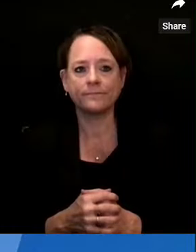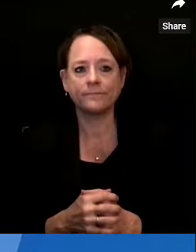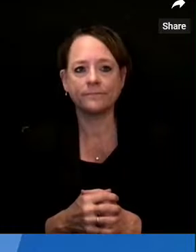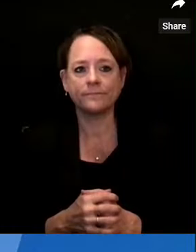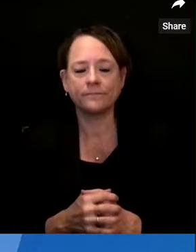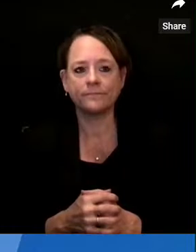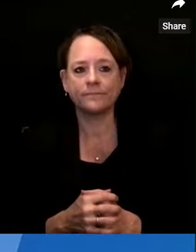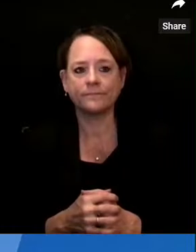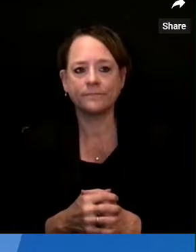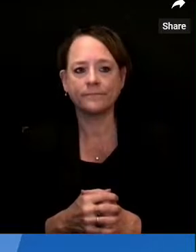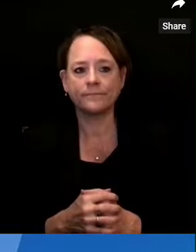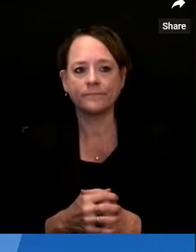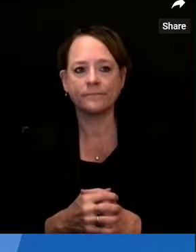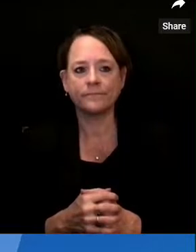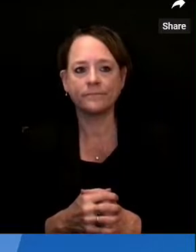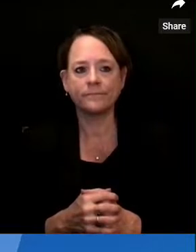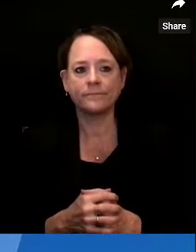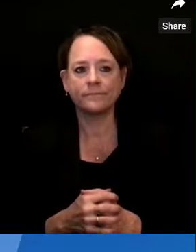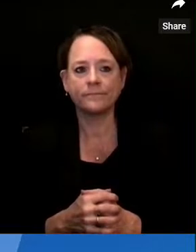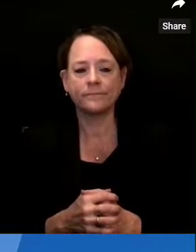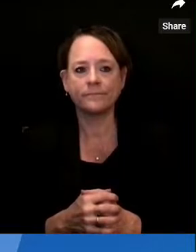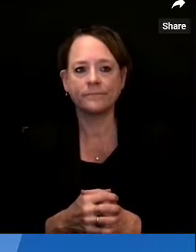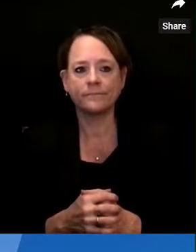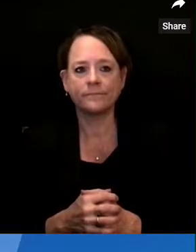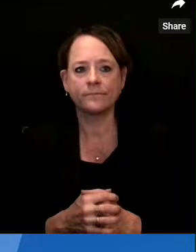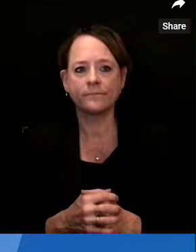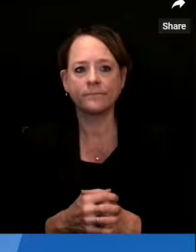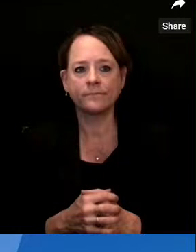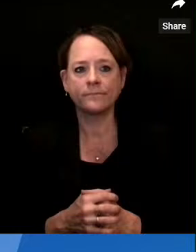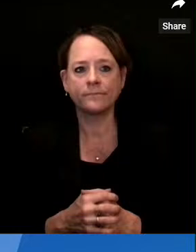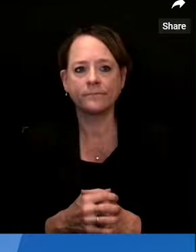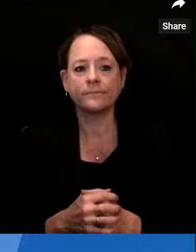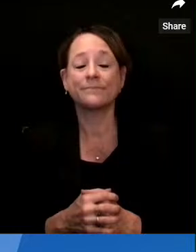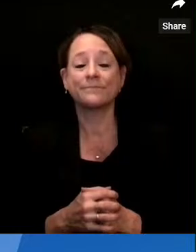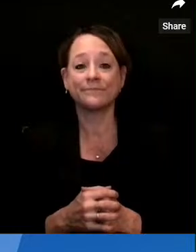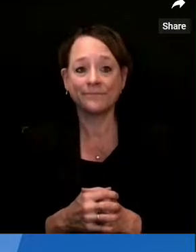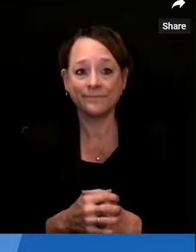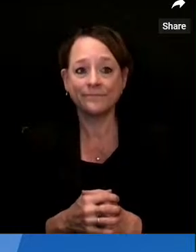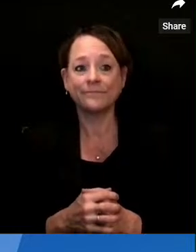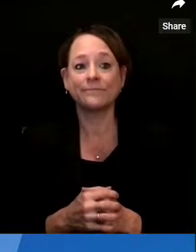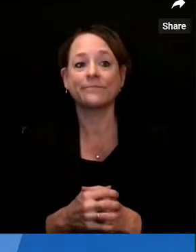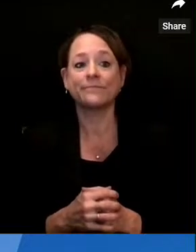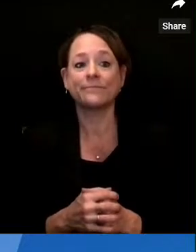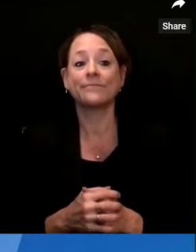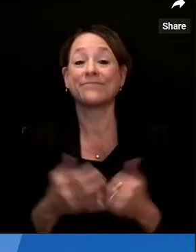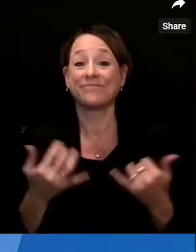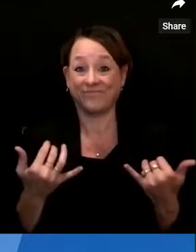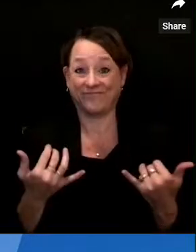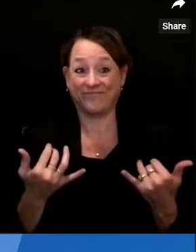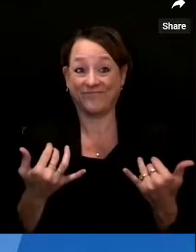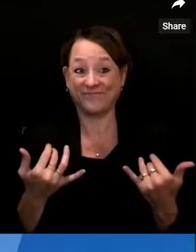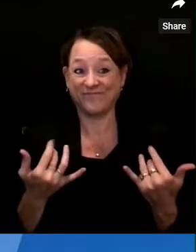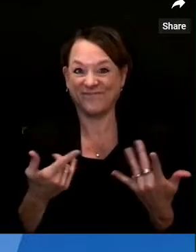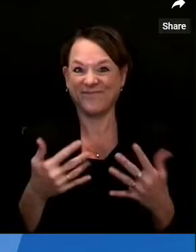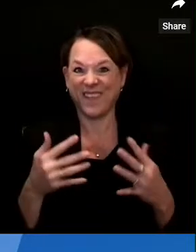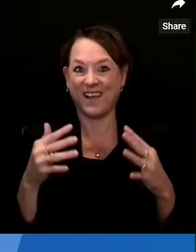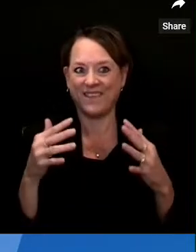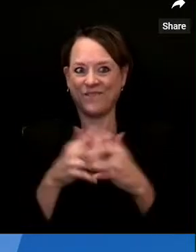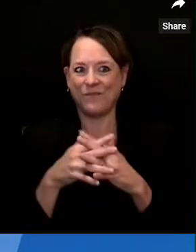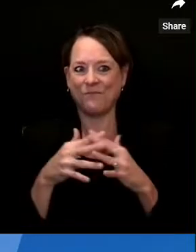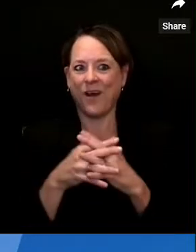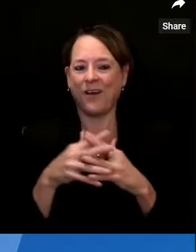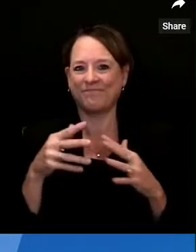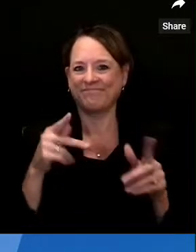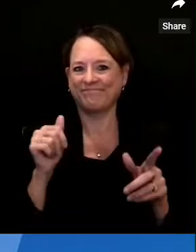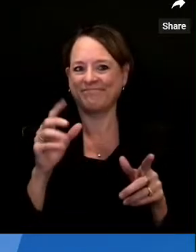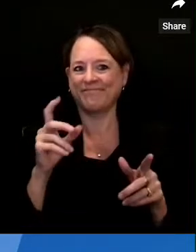started the football season on Monday. The Packers at a home game. It was a full capacity the first time since January of